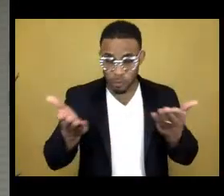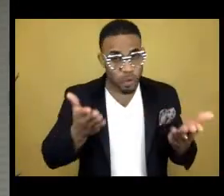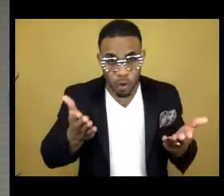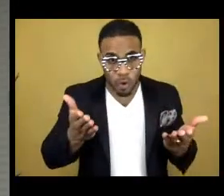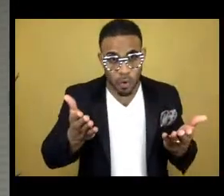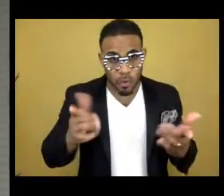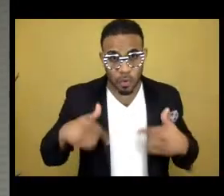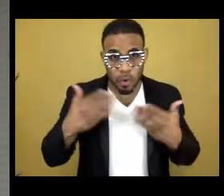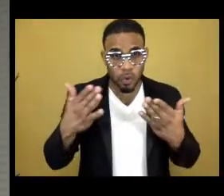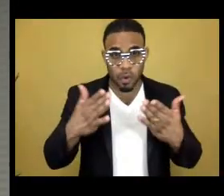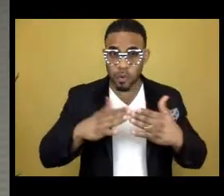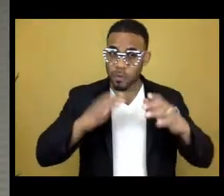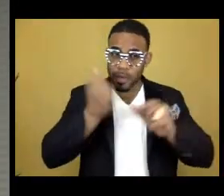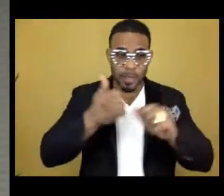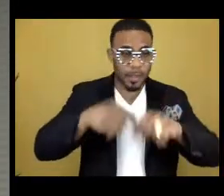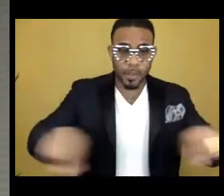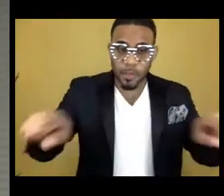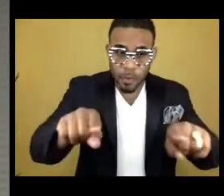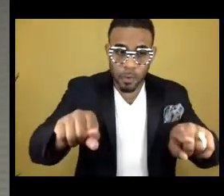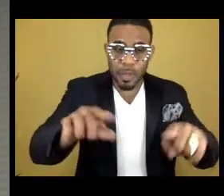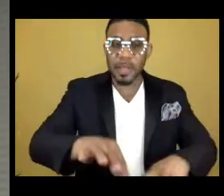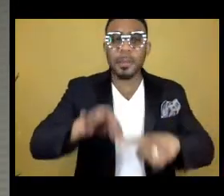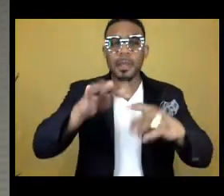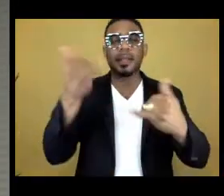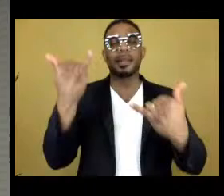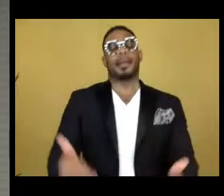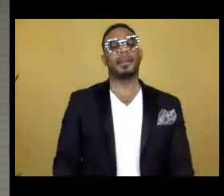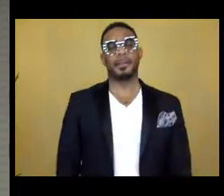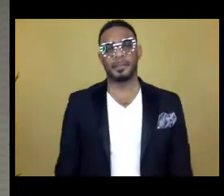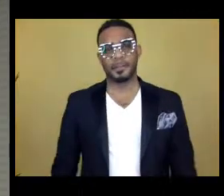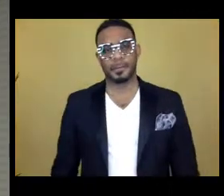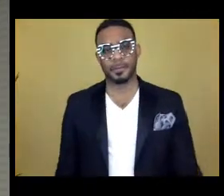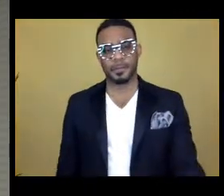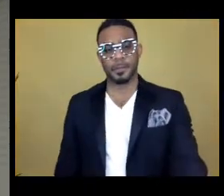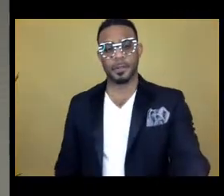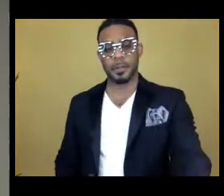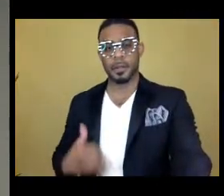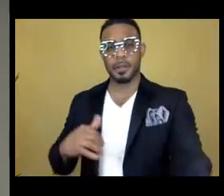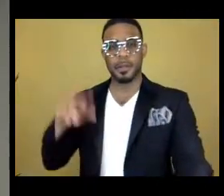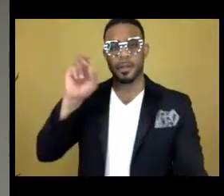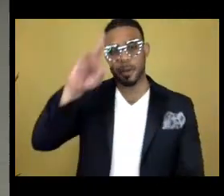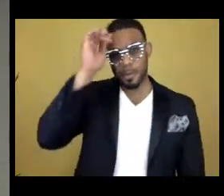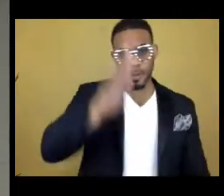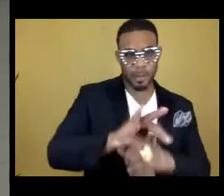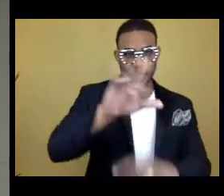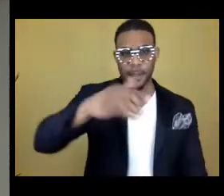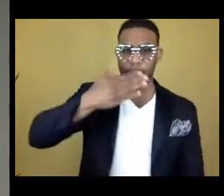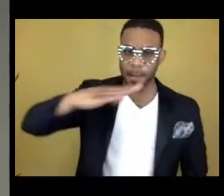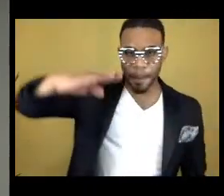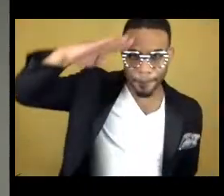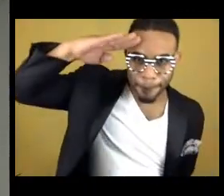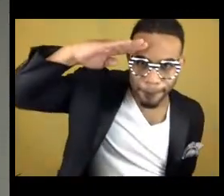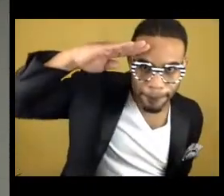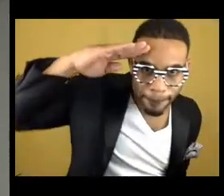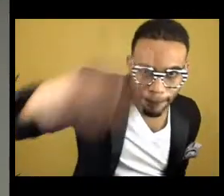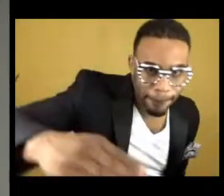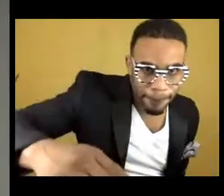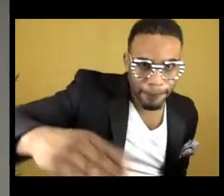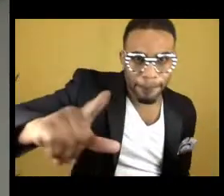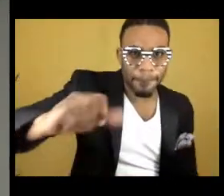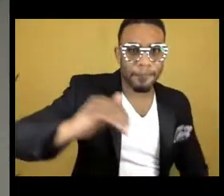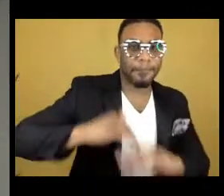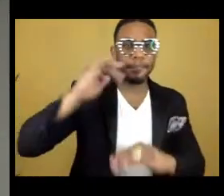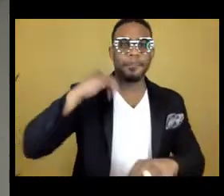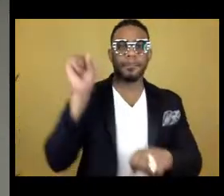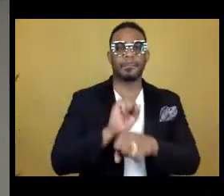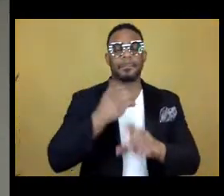have served with each of you, especially now. To my Rattler brother, Billy, thank you so much, brother. You have expanded our